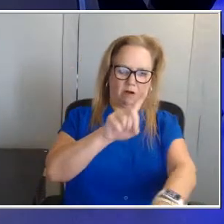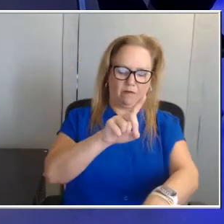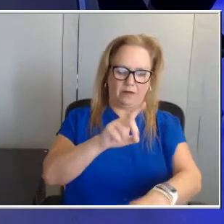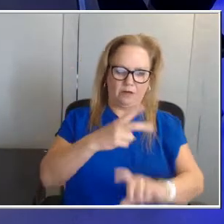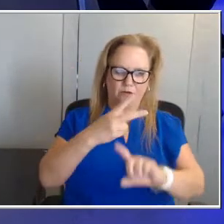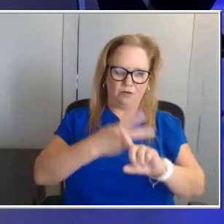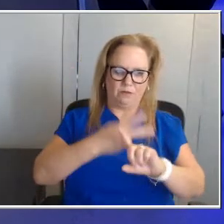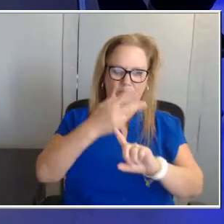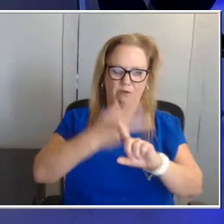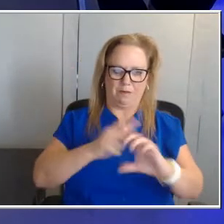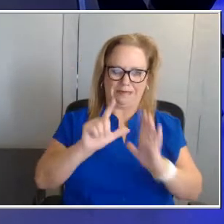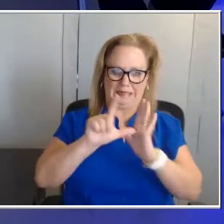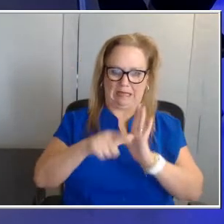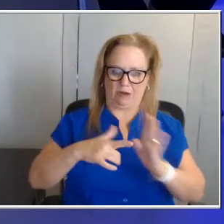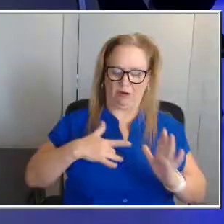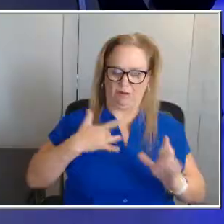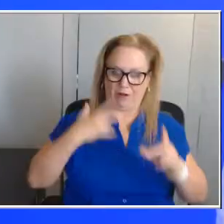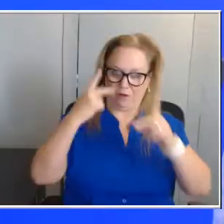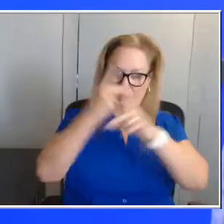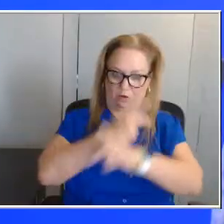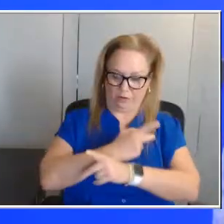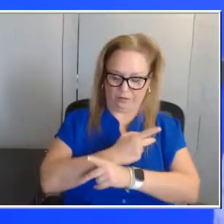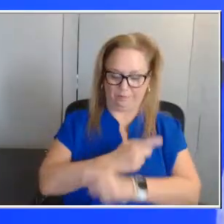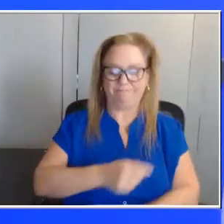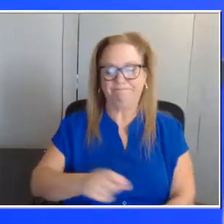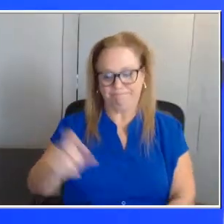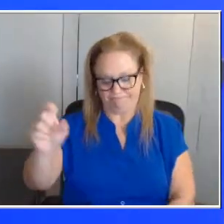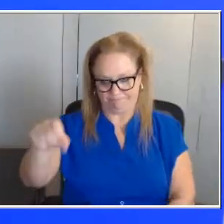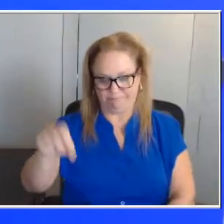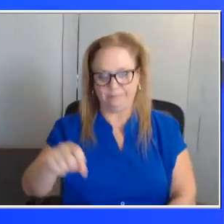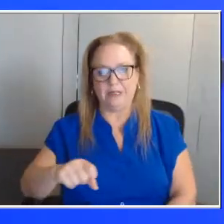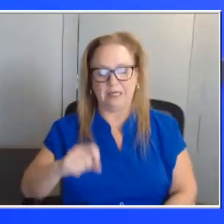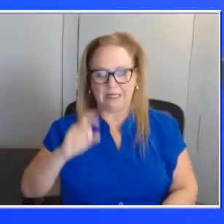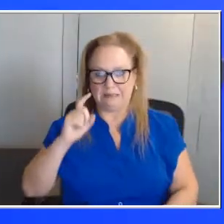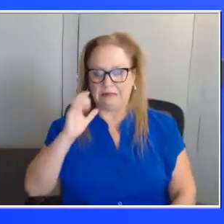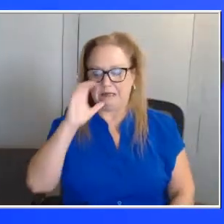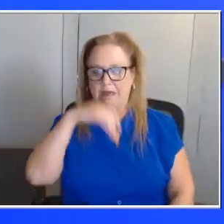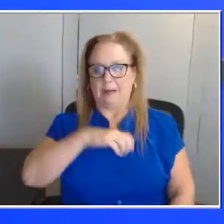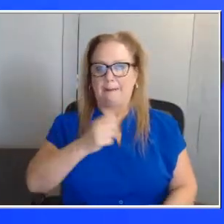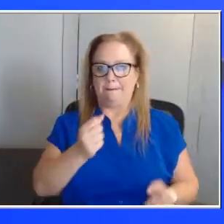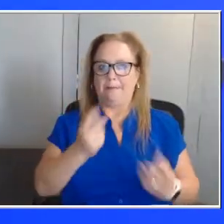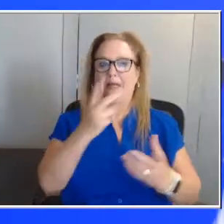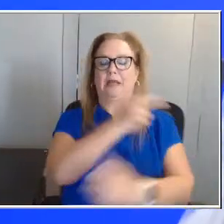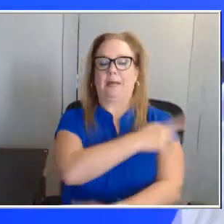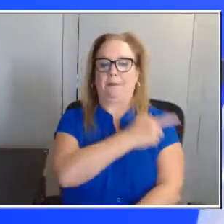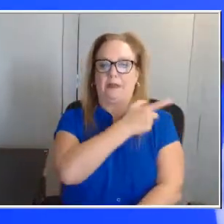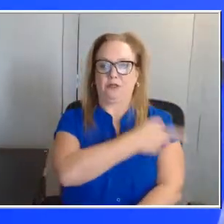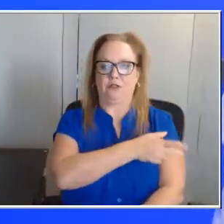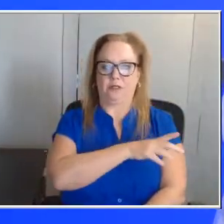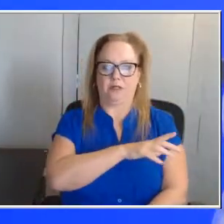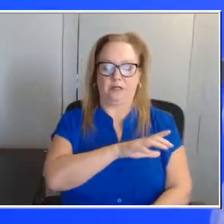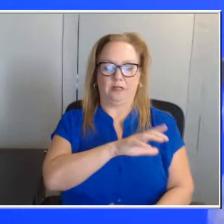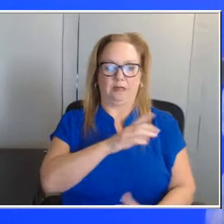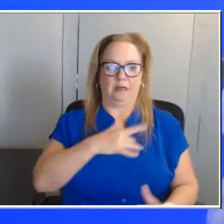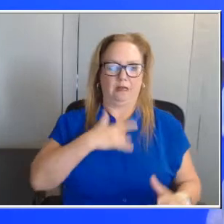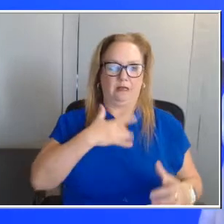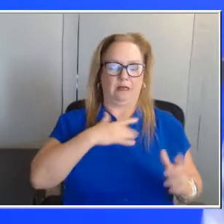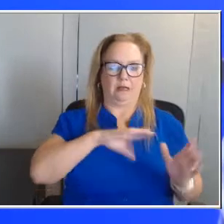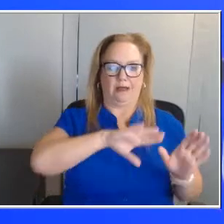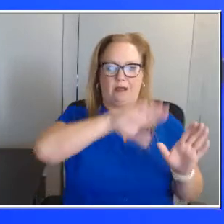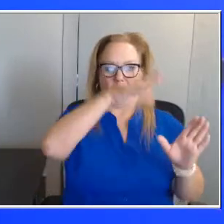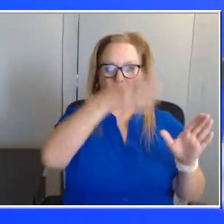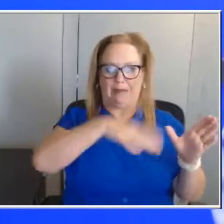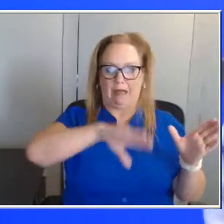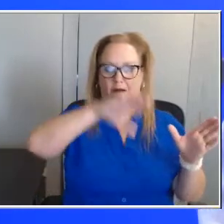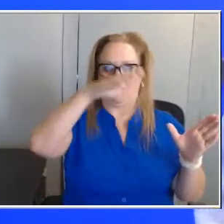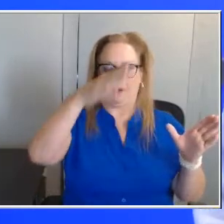again? Yeah, and that's one of the perplexing things about this is many of our patients that we've seen will describe kind of this cyclical pattern, you know, and they